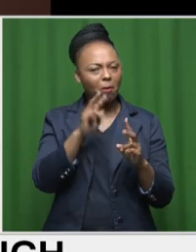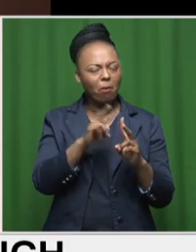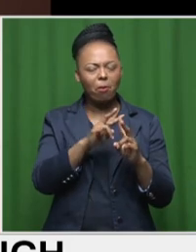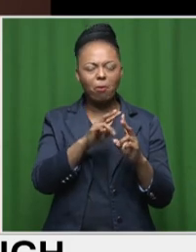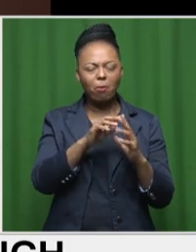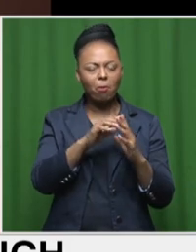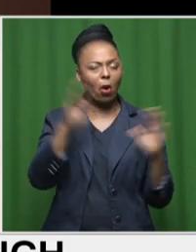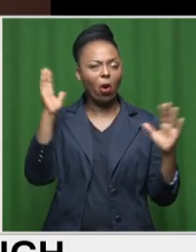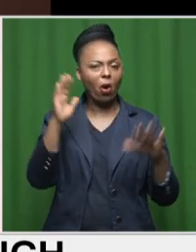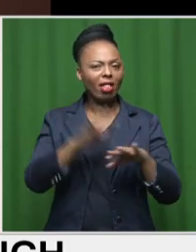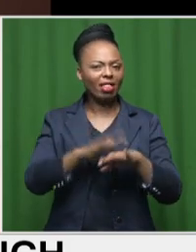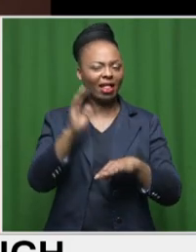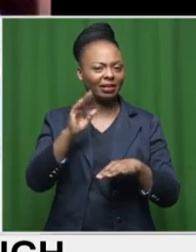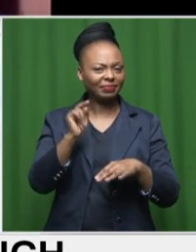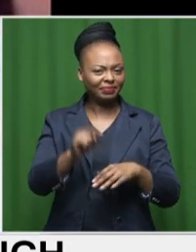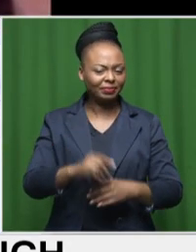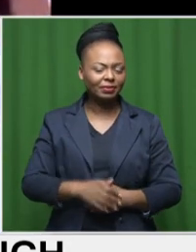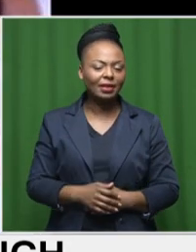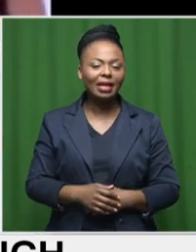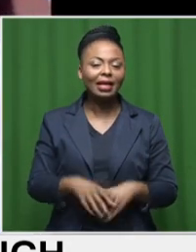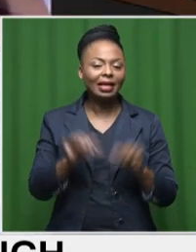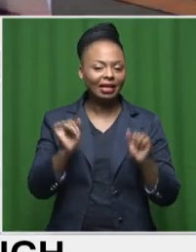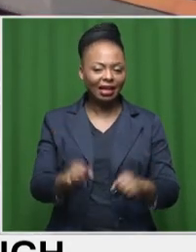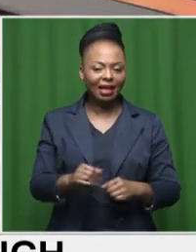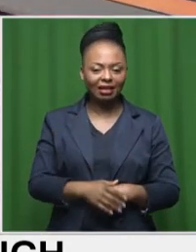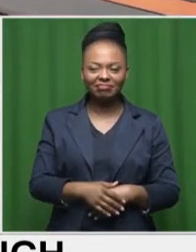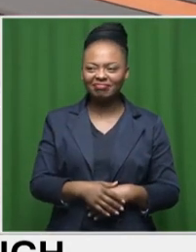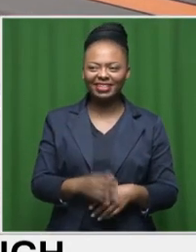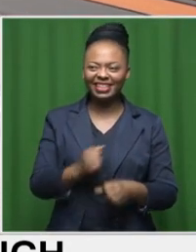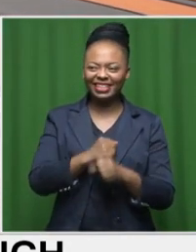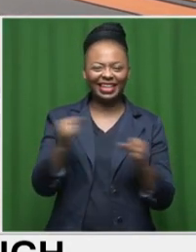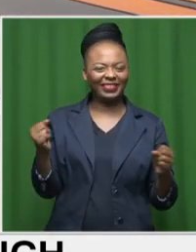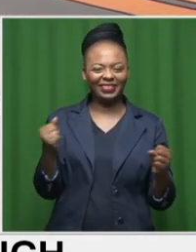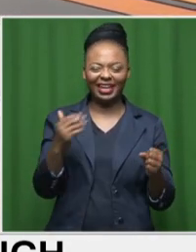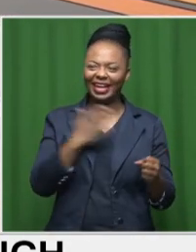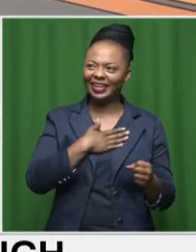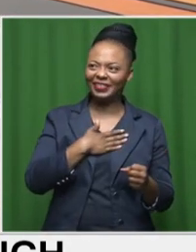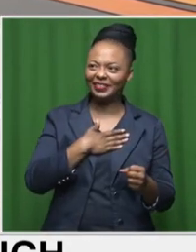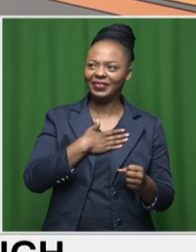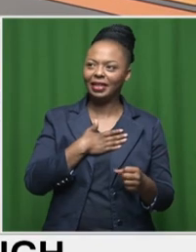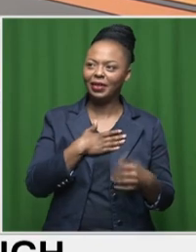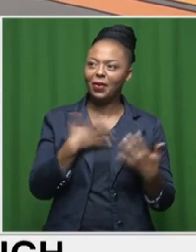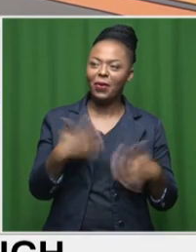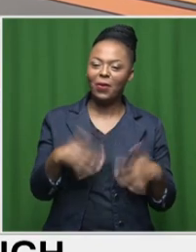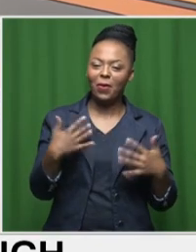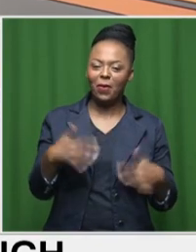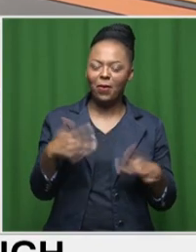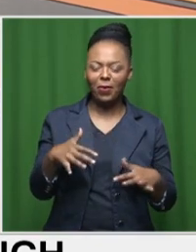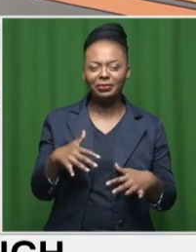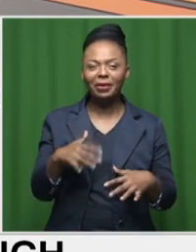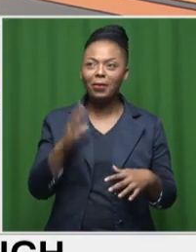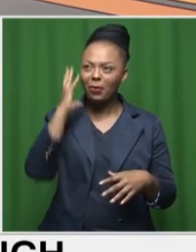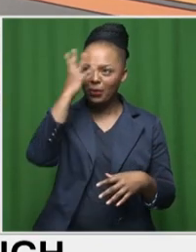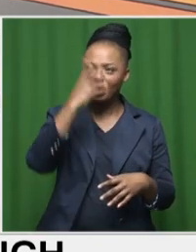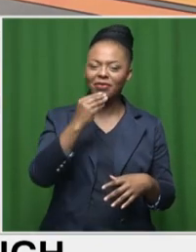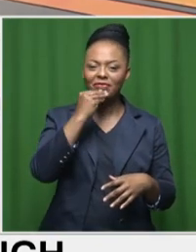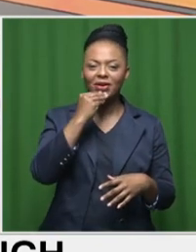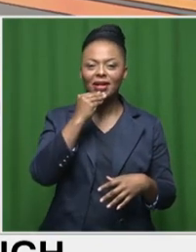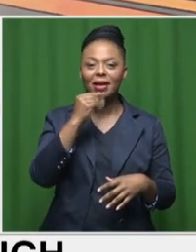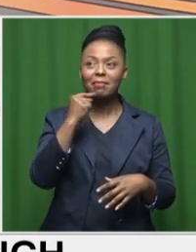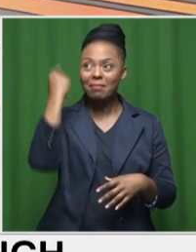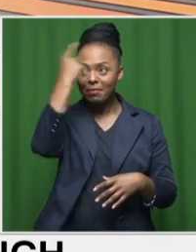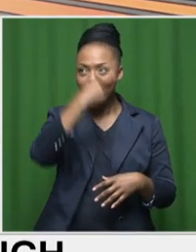with beautiful women, to be honest. They don't impress me at all, being beautiful. What is beautiful is the heart.